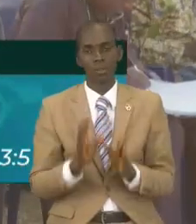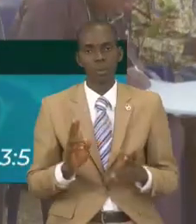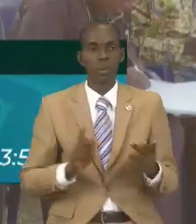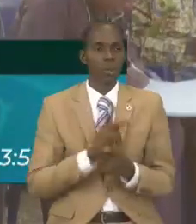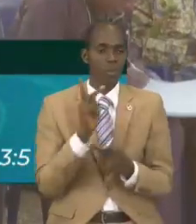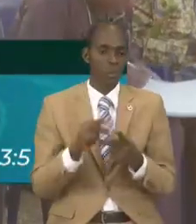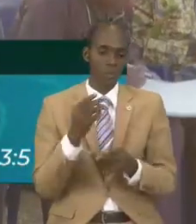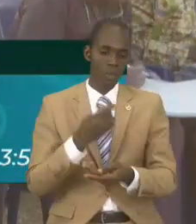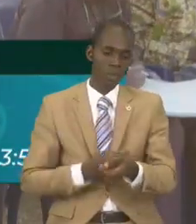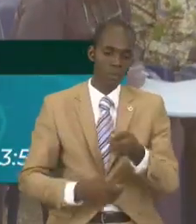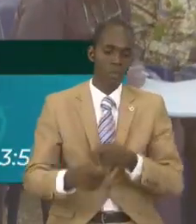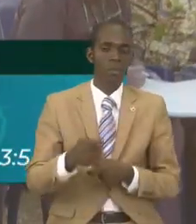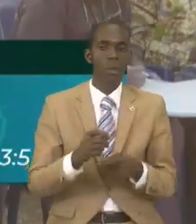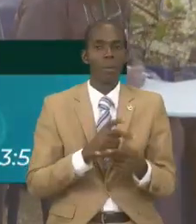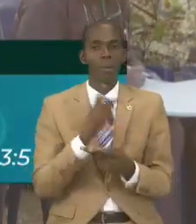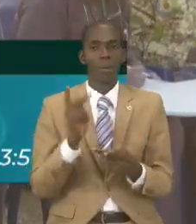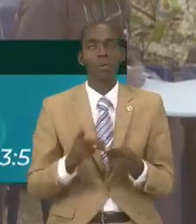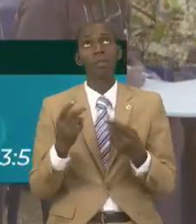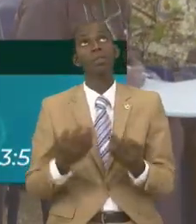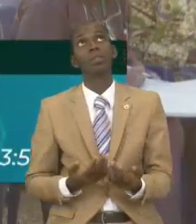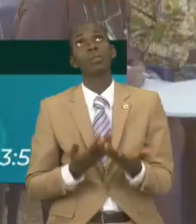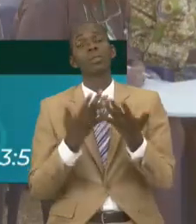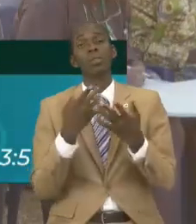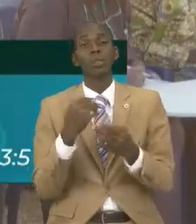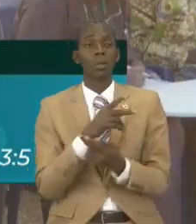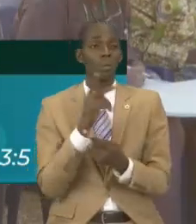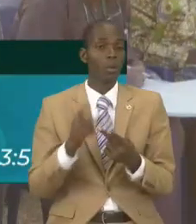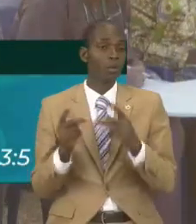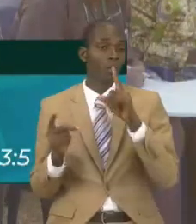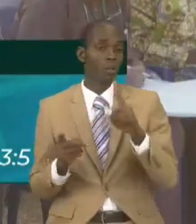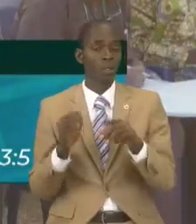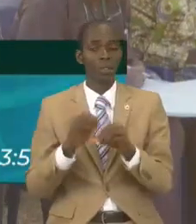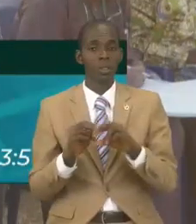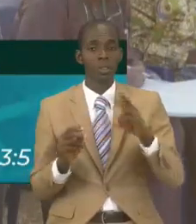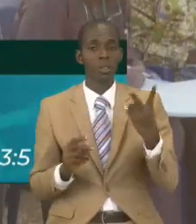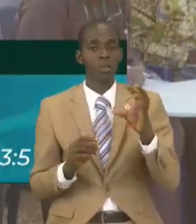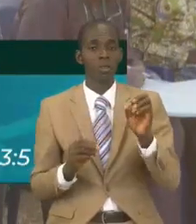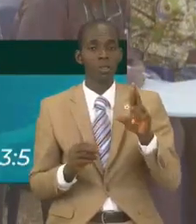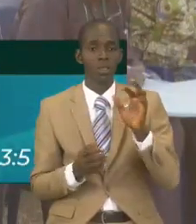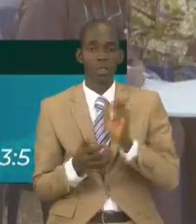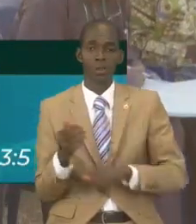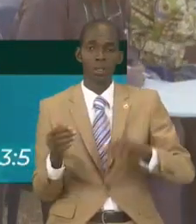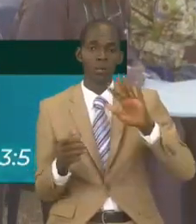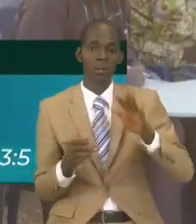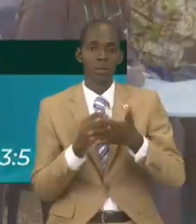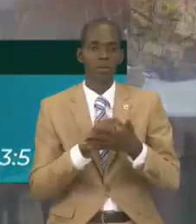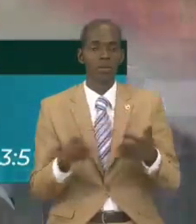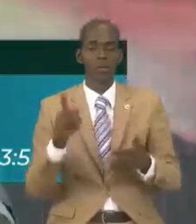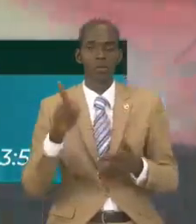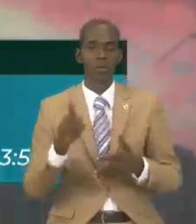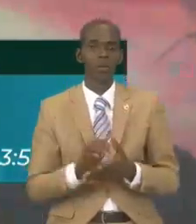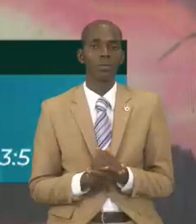perfect sacrifice. The perfect one in 2 Corinthians chapter 5, verse